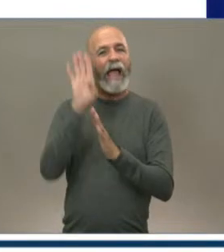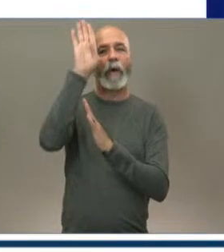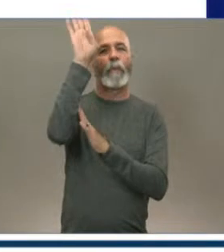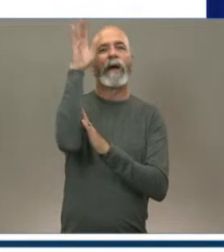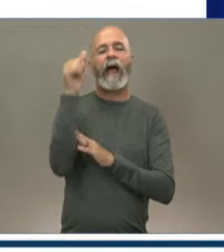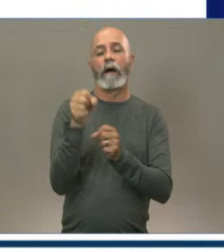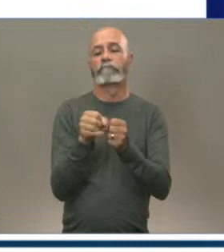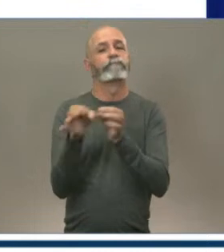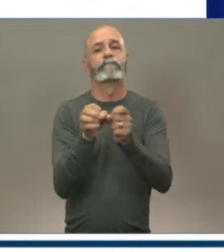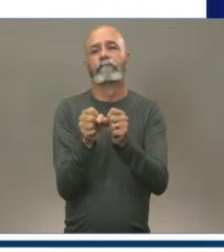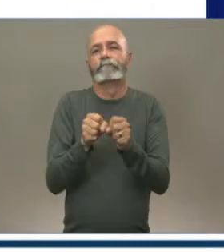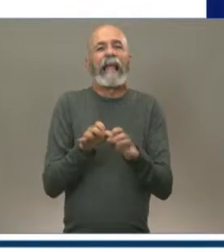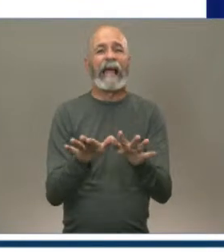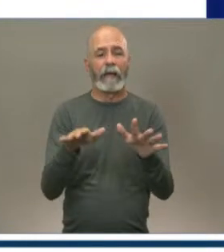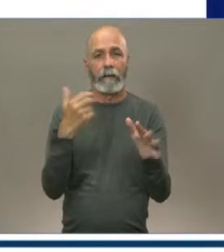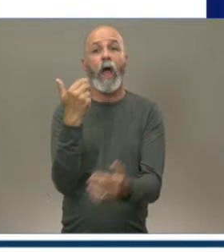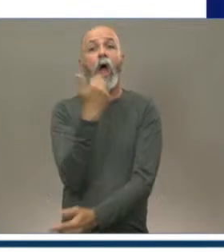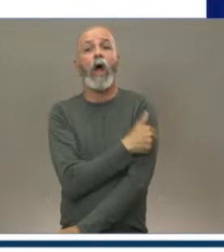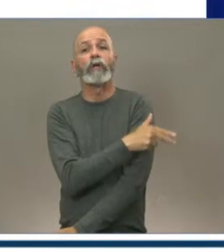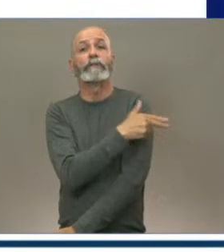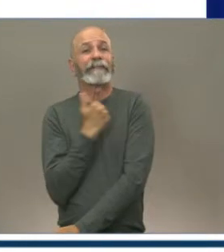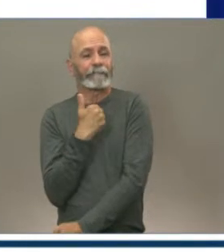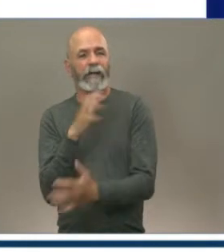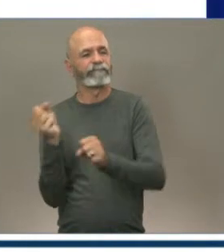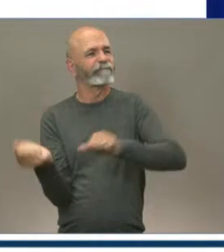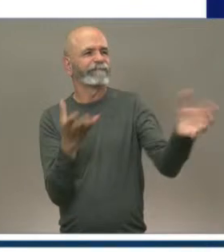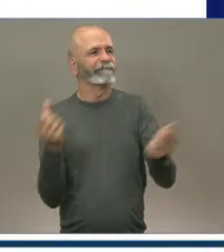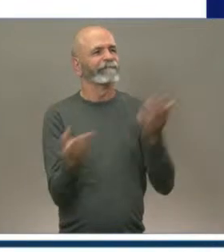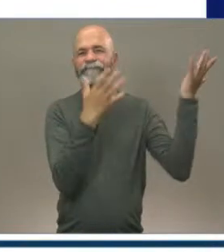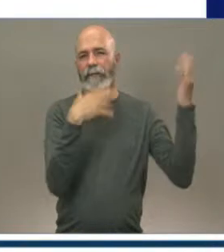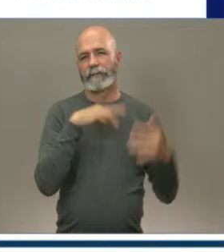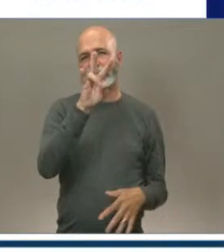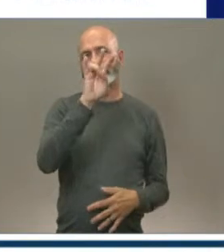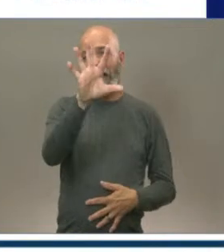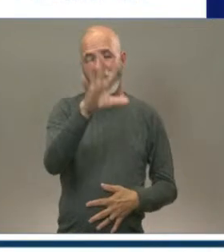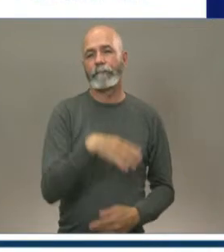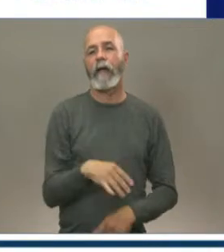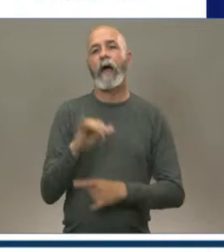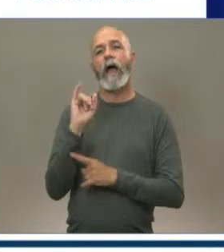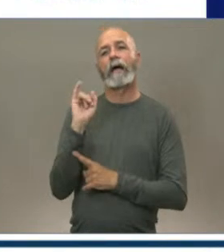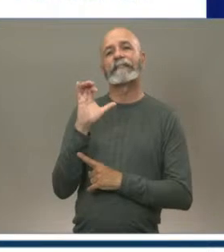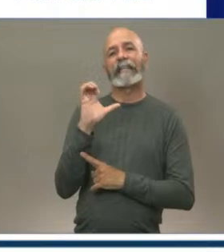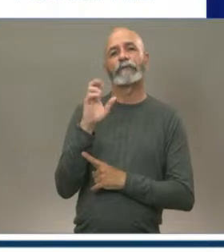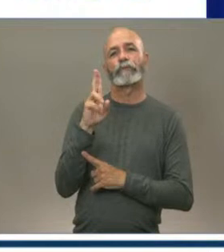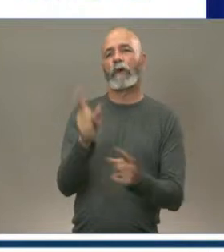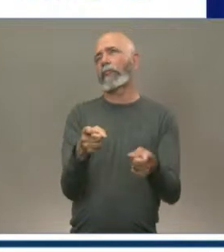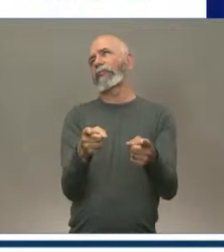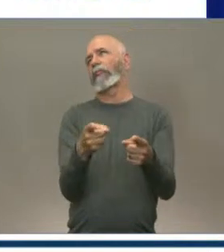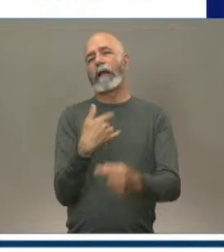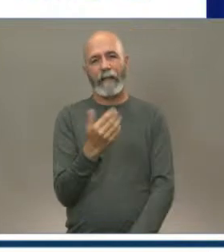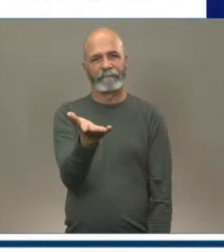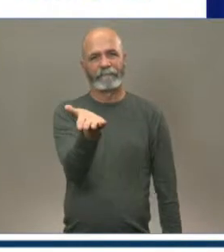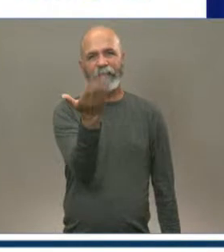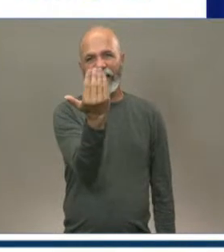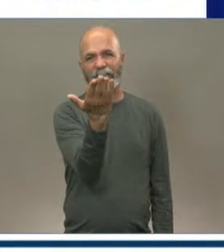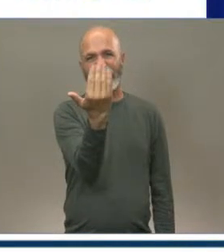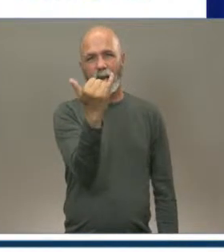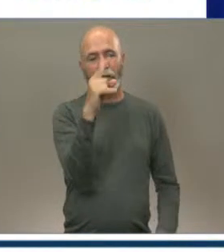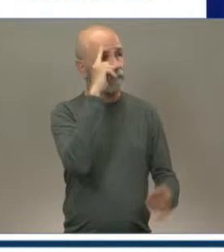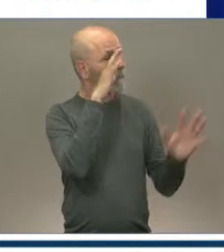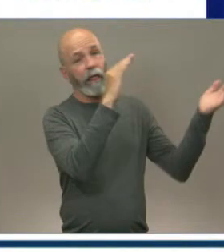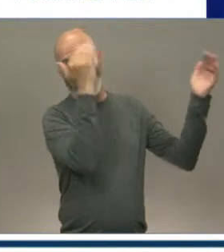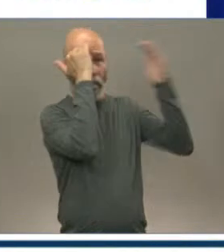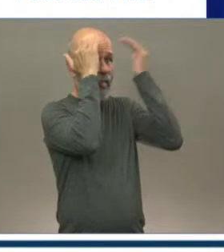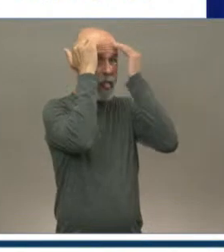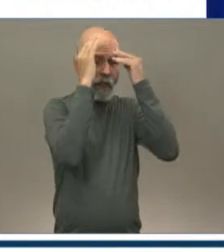people in the hospital and 15 in ICU. Our health system is under immense pressure, but I want to assure all Nova Scotians